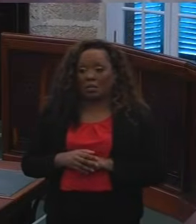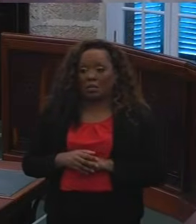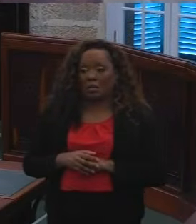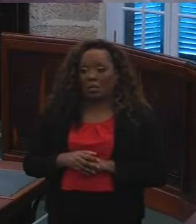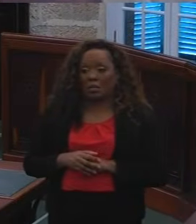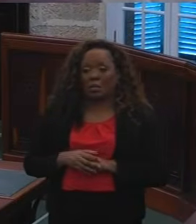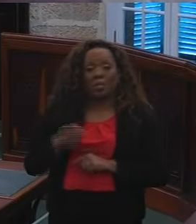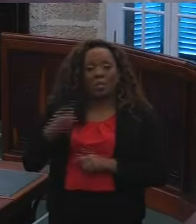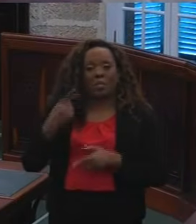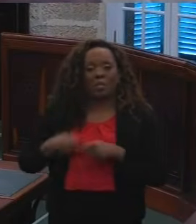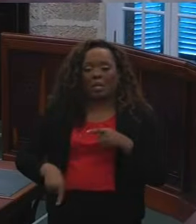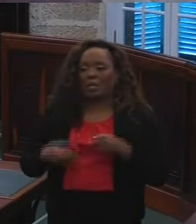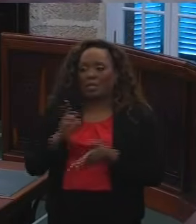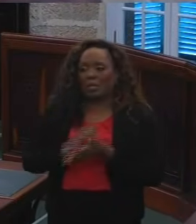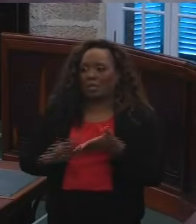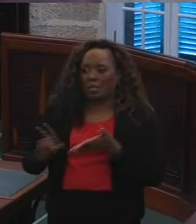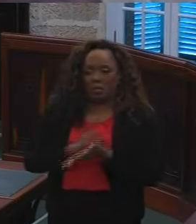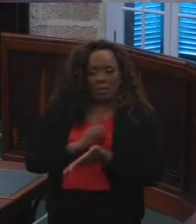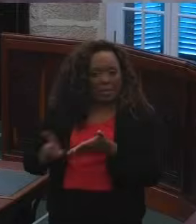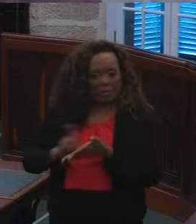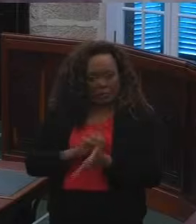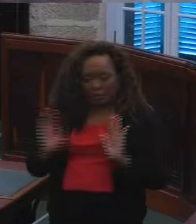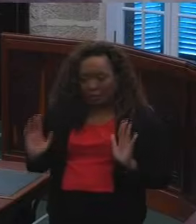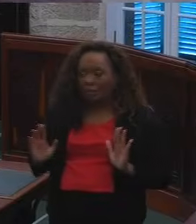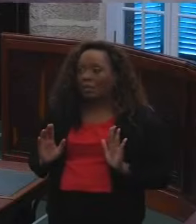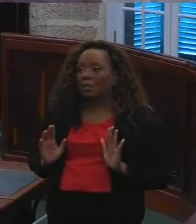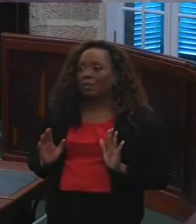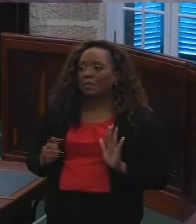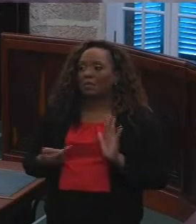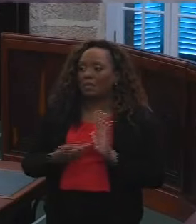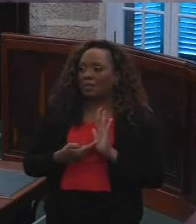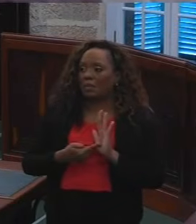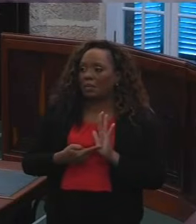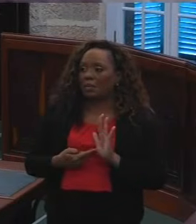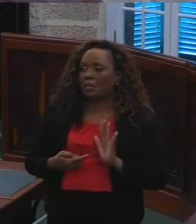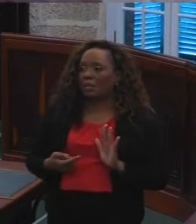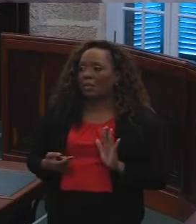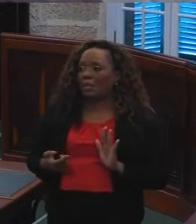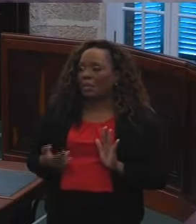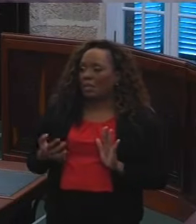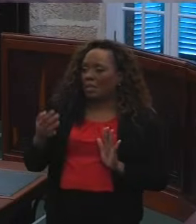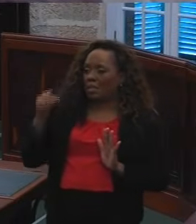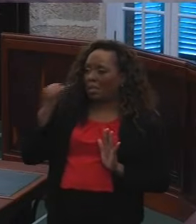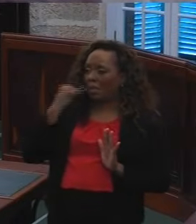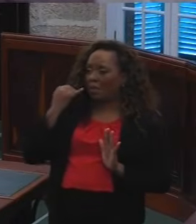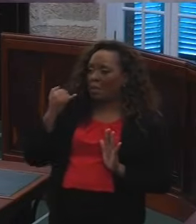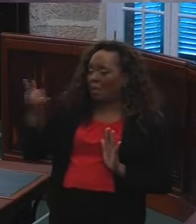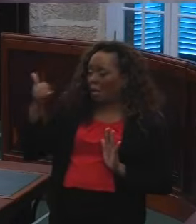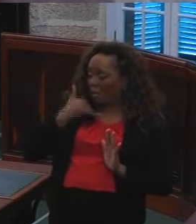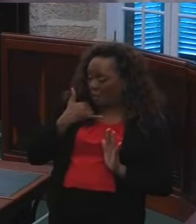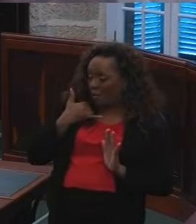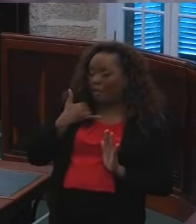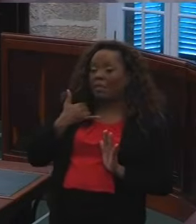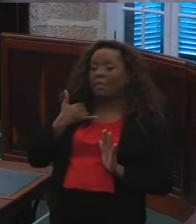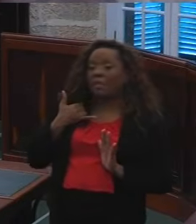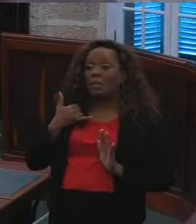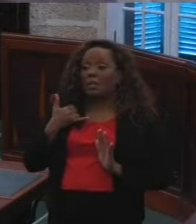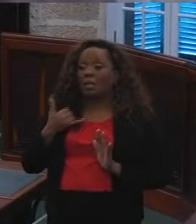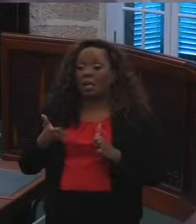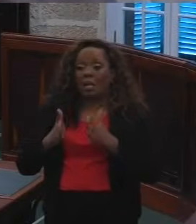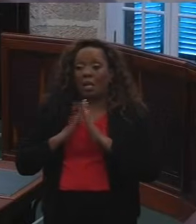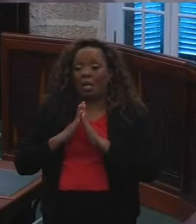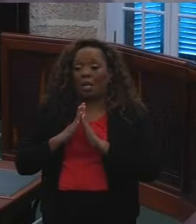persons. For instance, my colleagues would know that if they call me Mr. Speaker and ask for a person to be placed